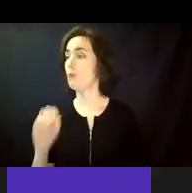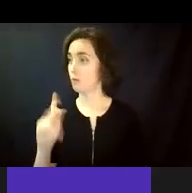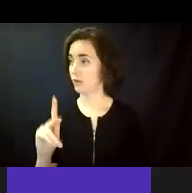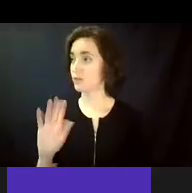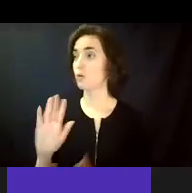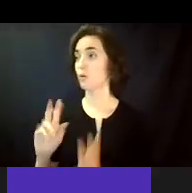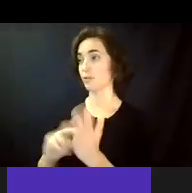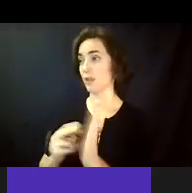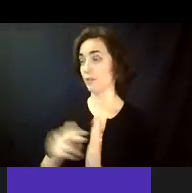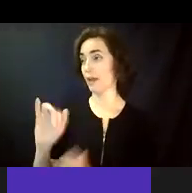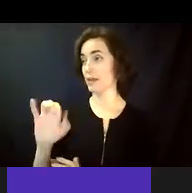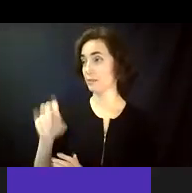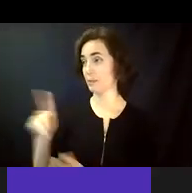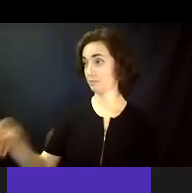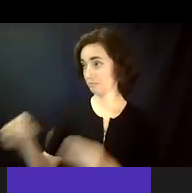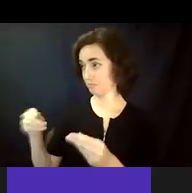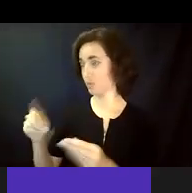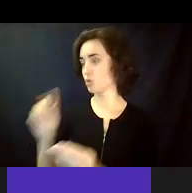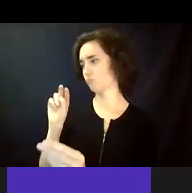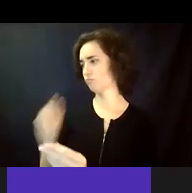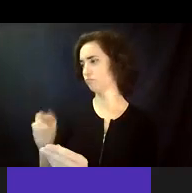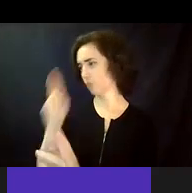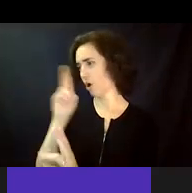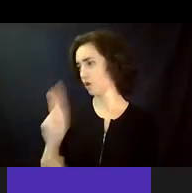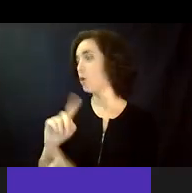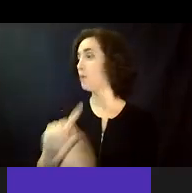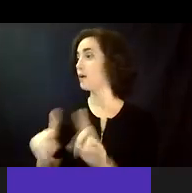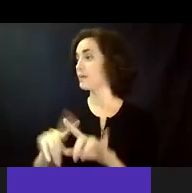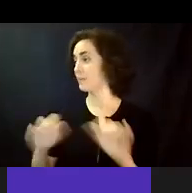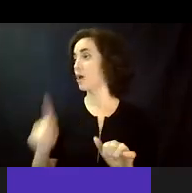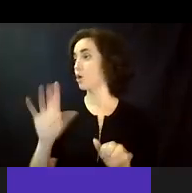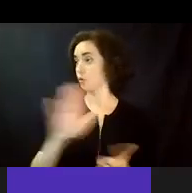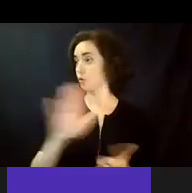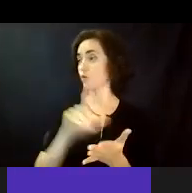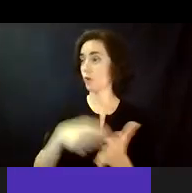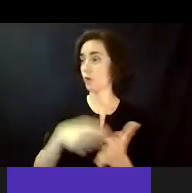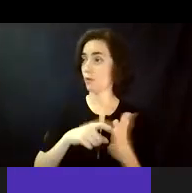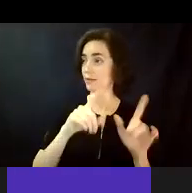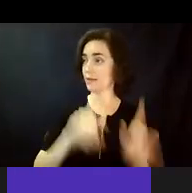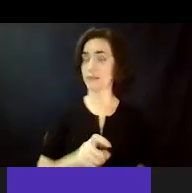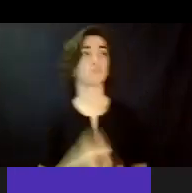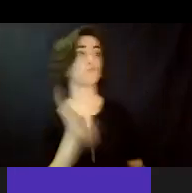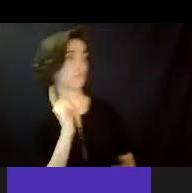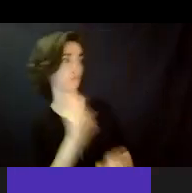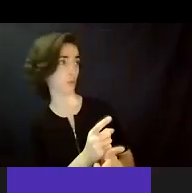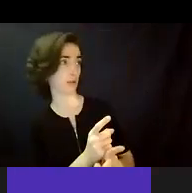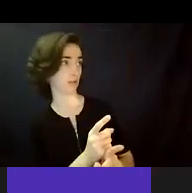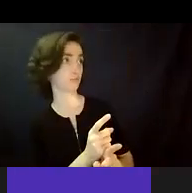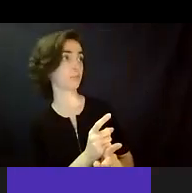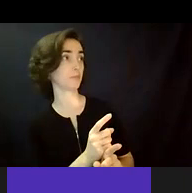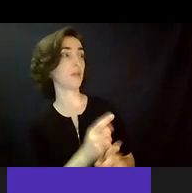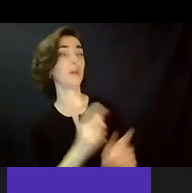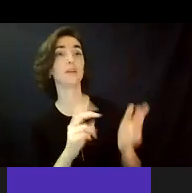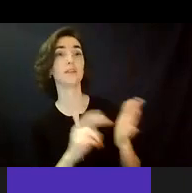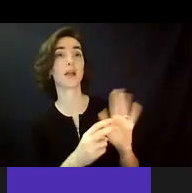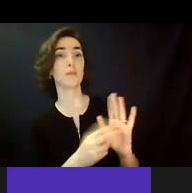you also, they have to get tested there as well? Correct. In other words, they won't miss any tests or anything.